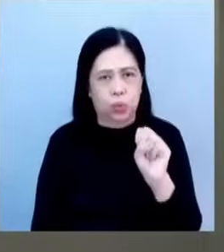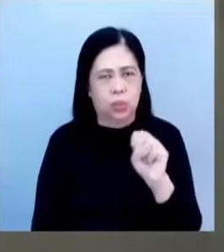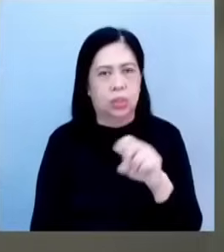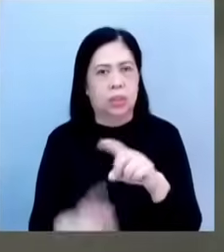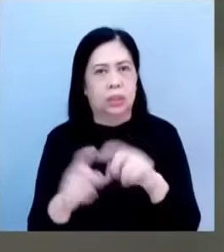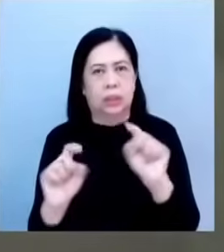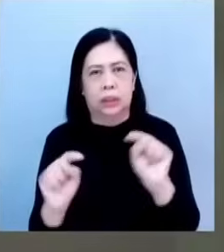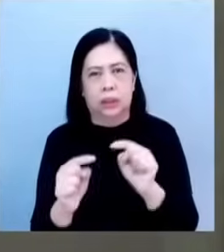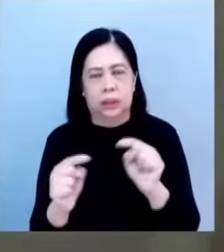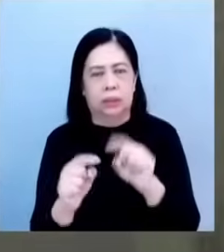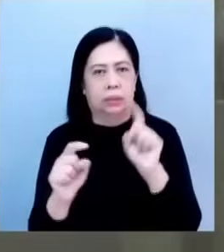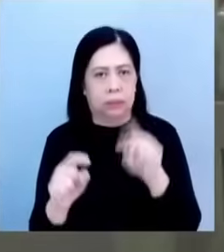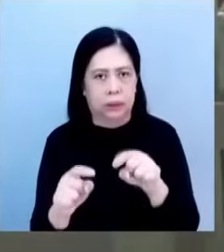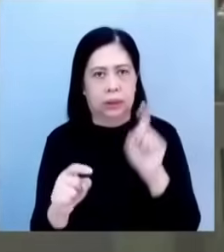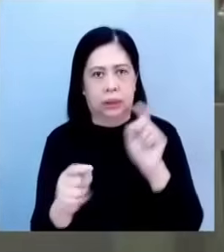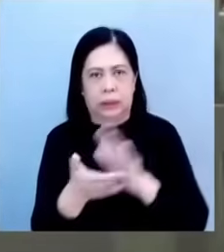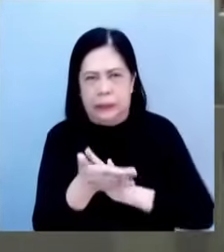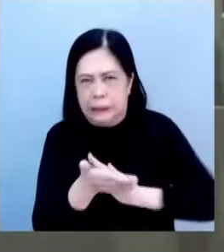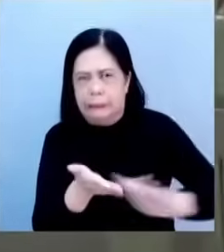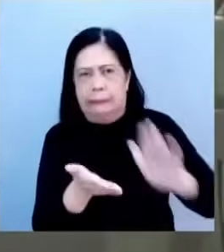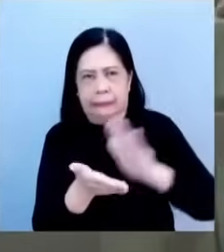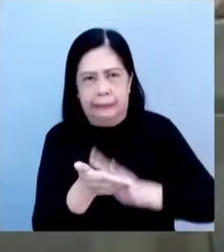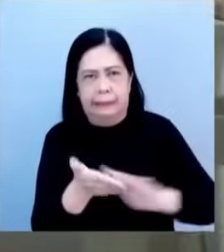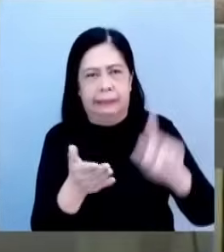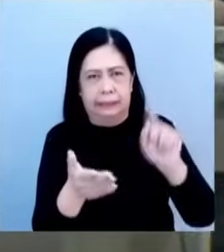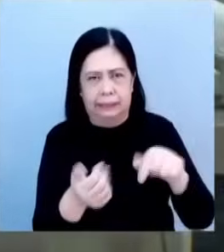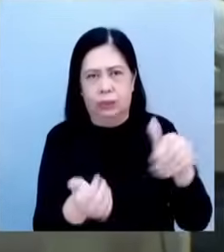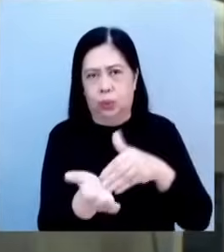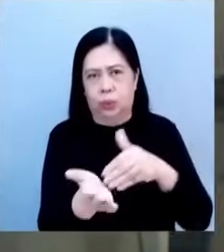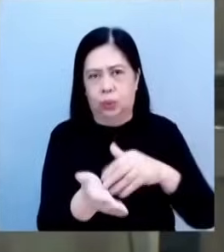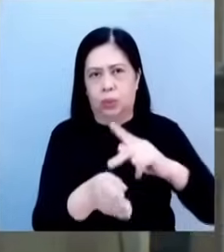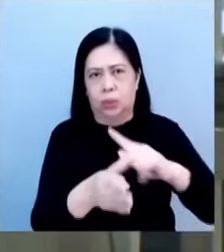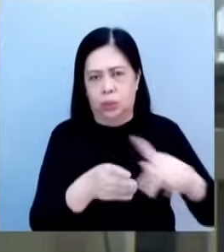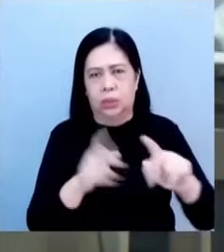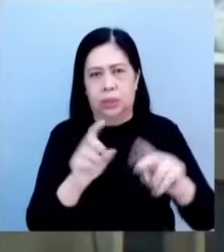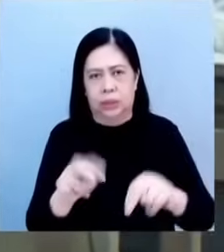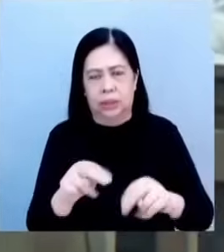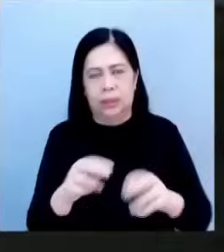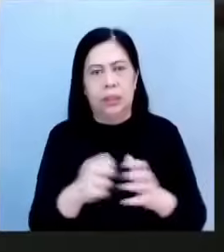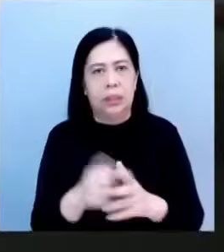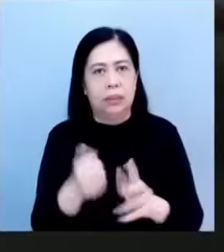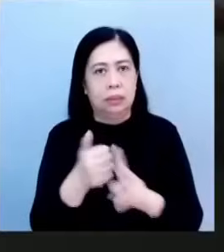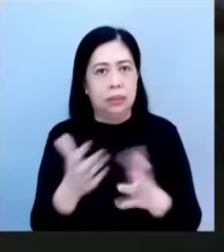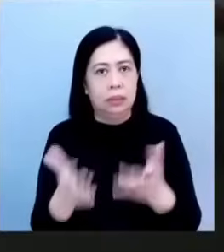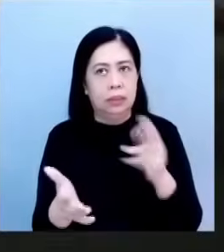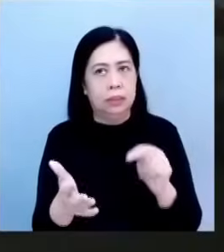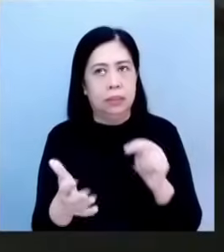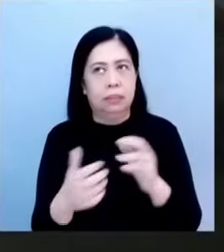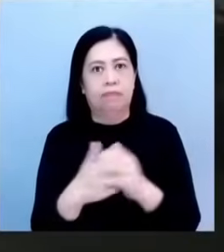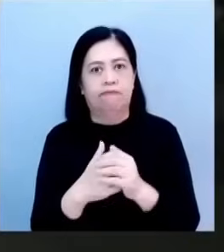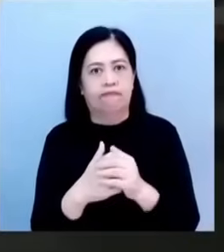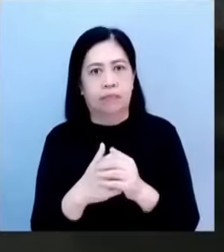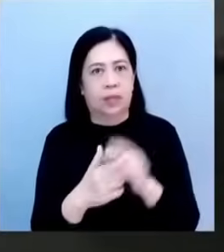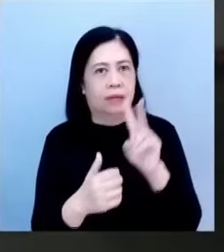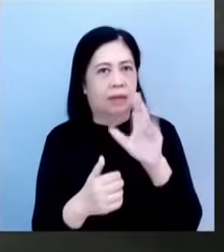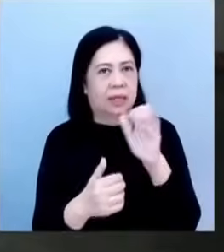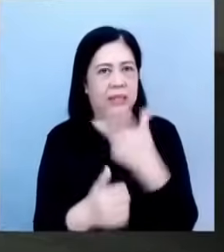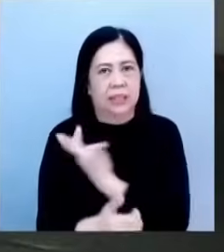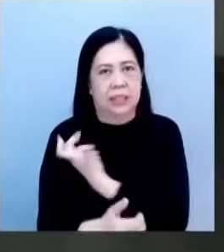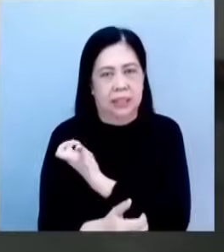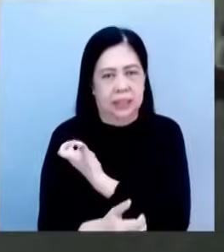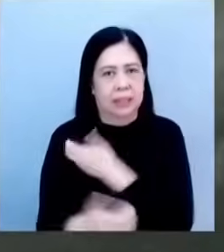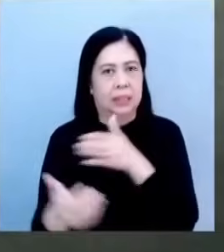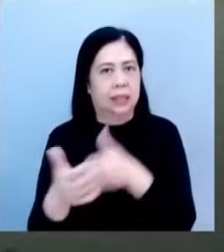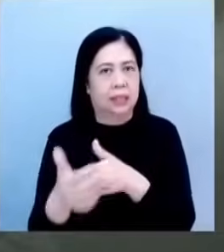injuries should be cleaned, and if needed, these victims may need vaccines against